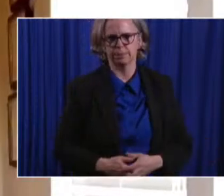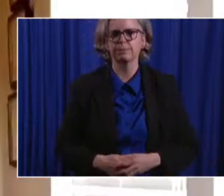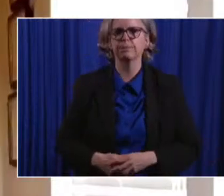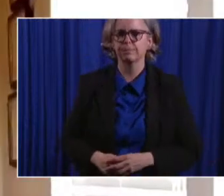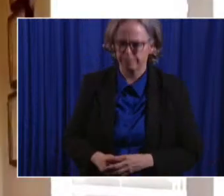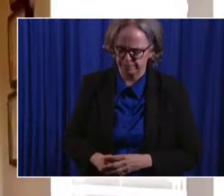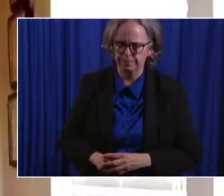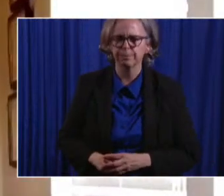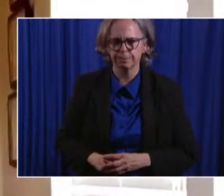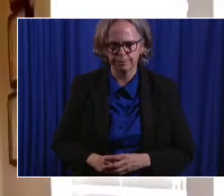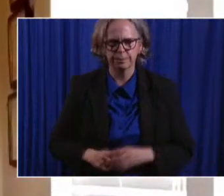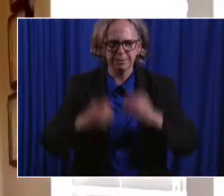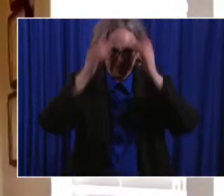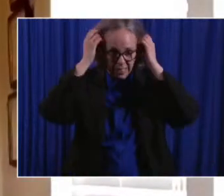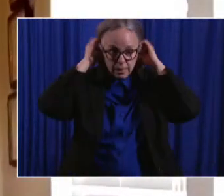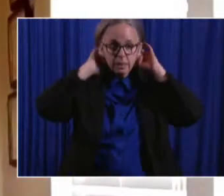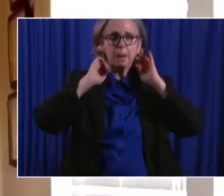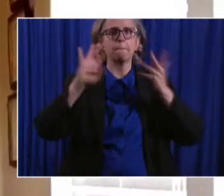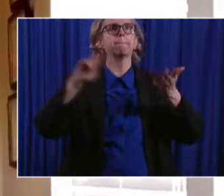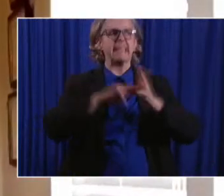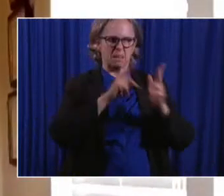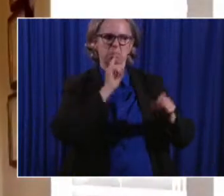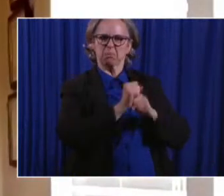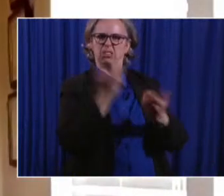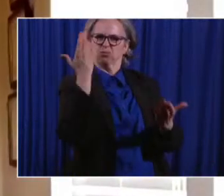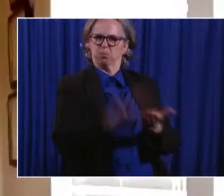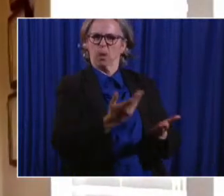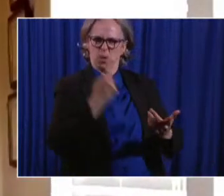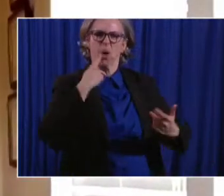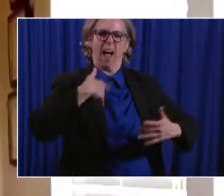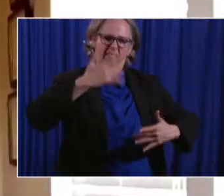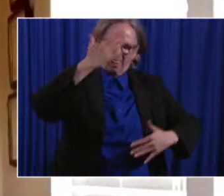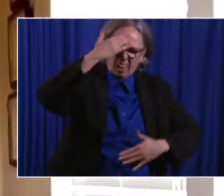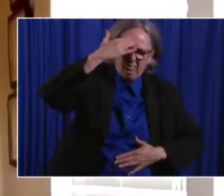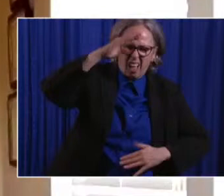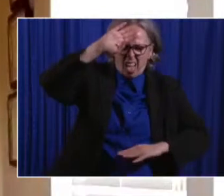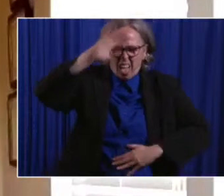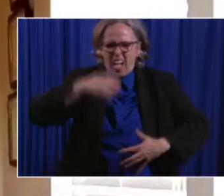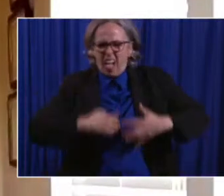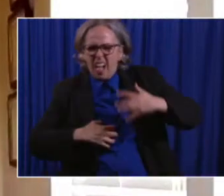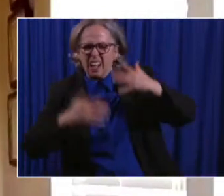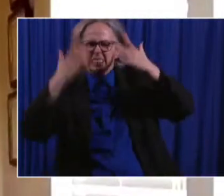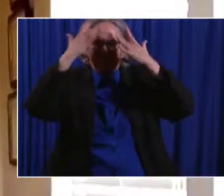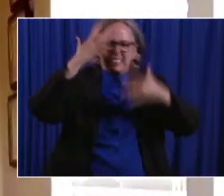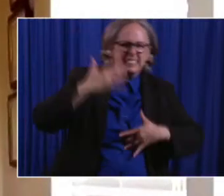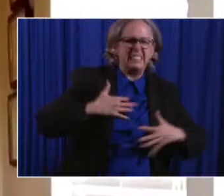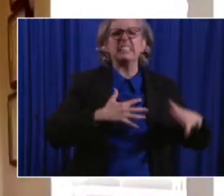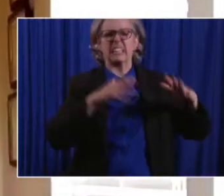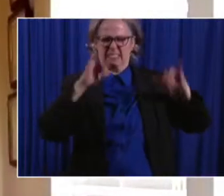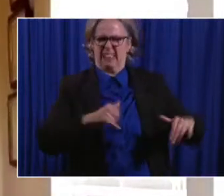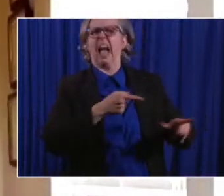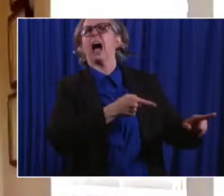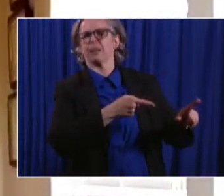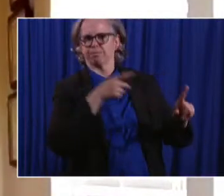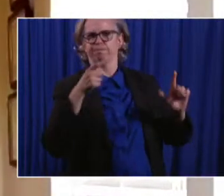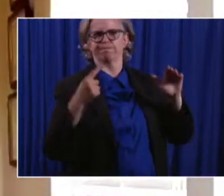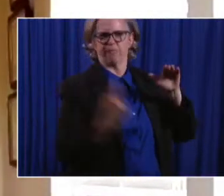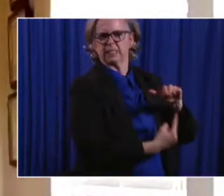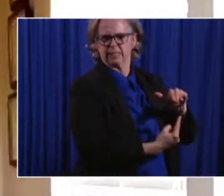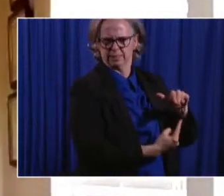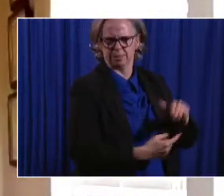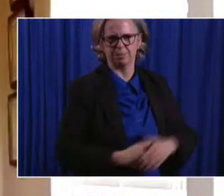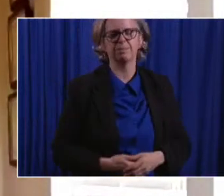who have actual symptoms of COVID-19. So that